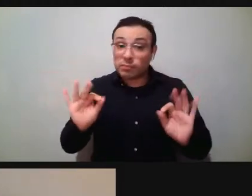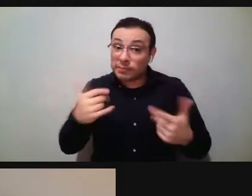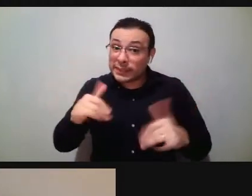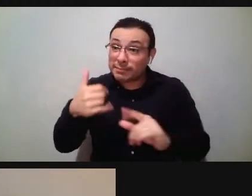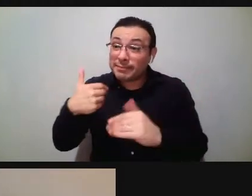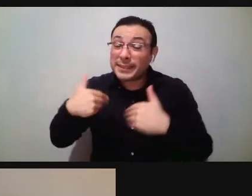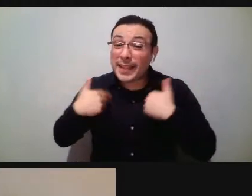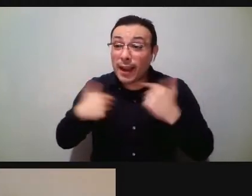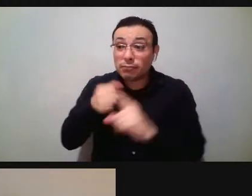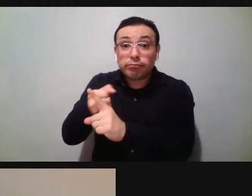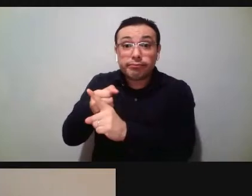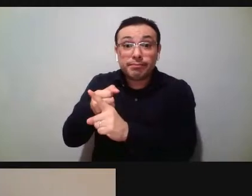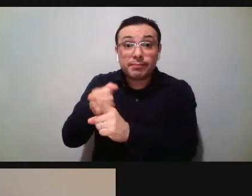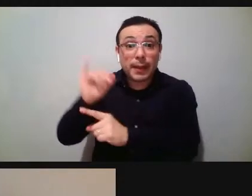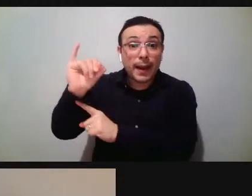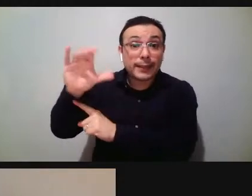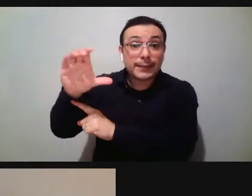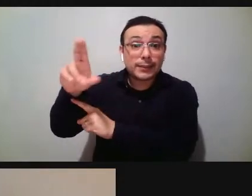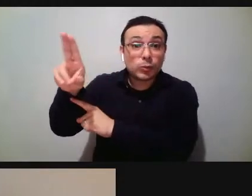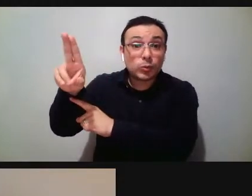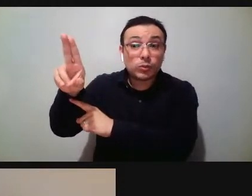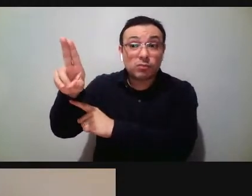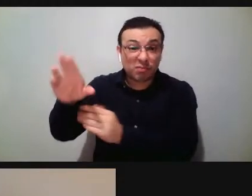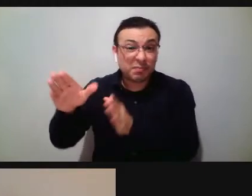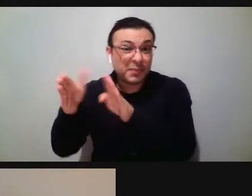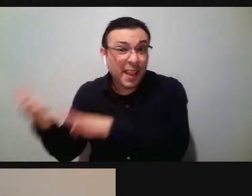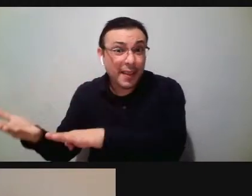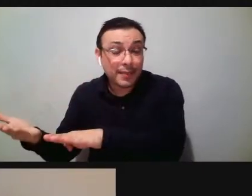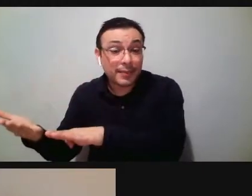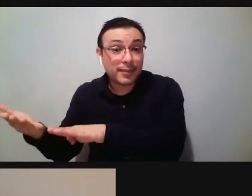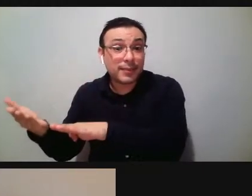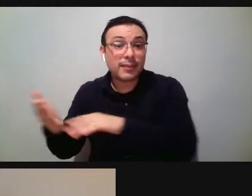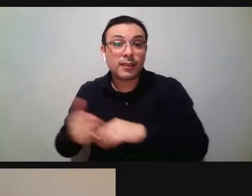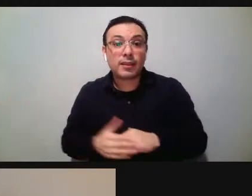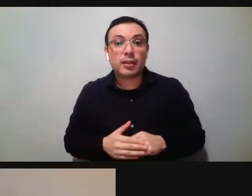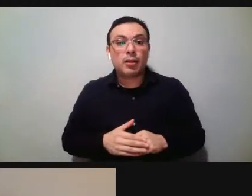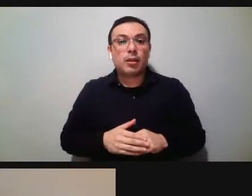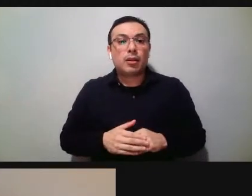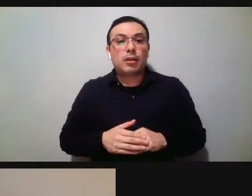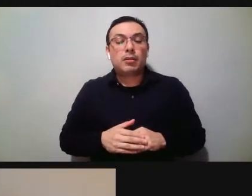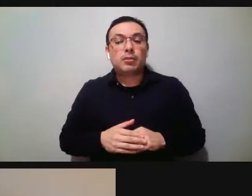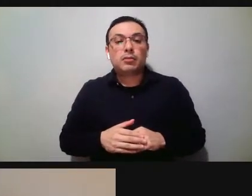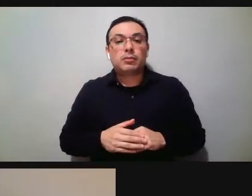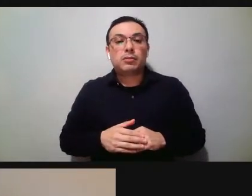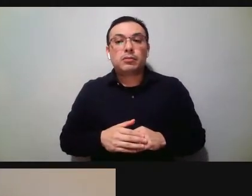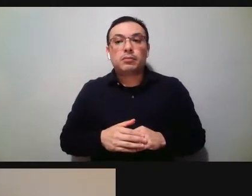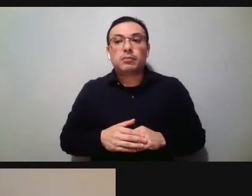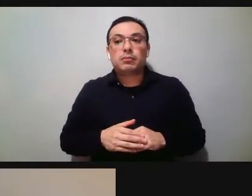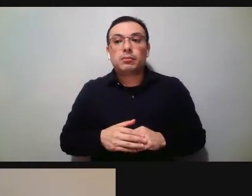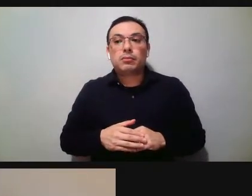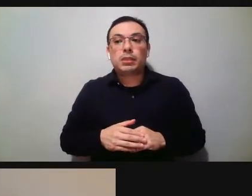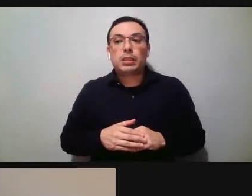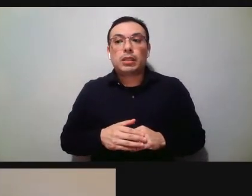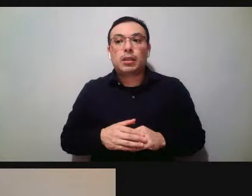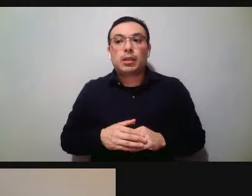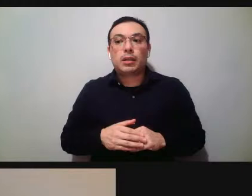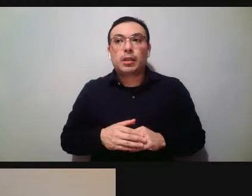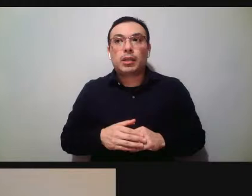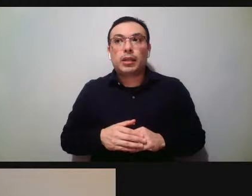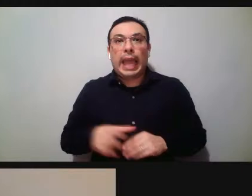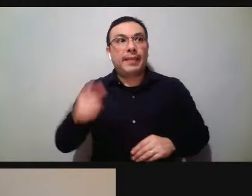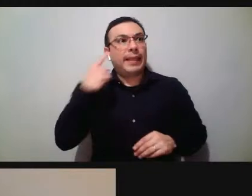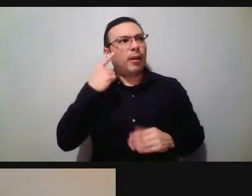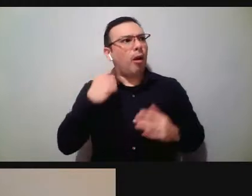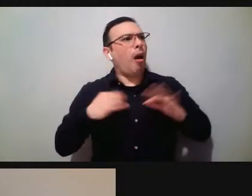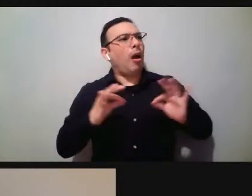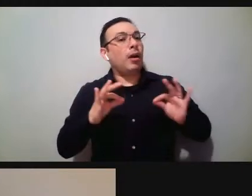happen. And if you're that person, it doesn't matter what the statistics are because it happened to you. There